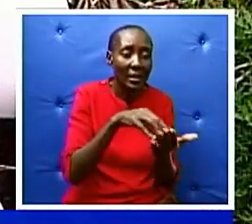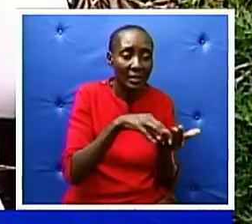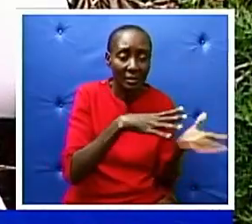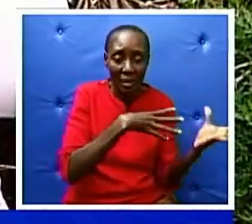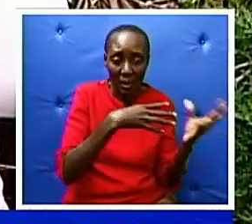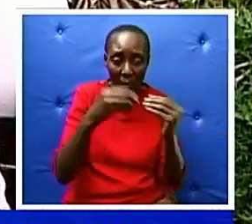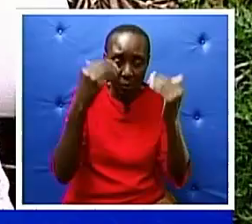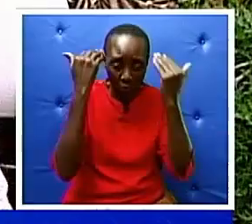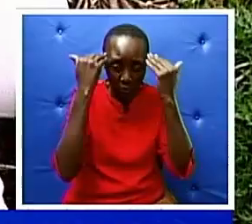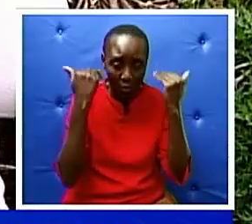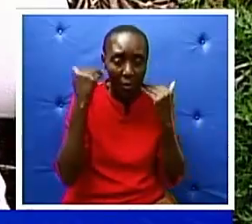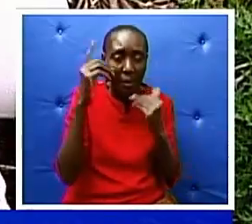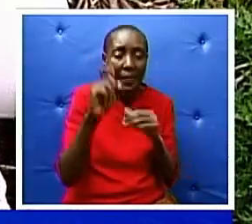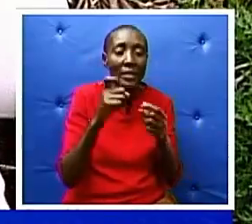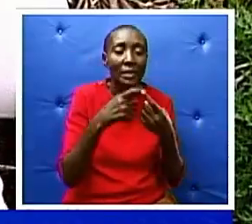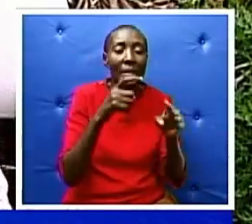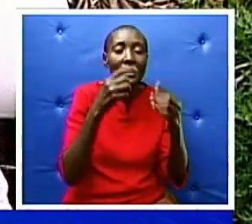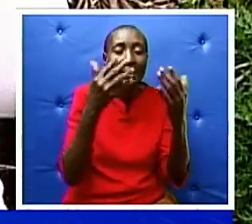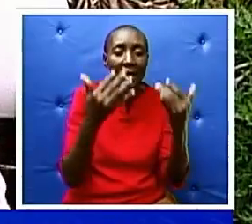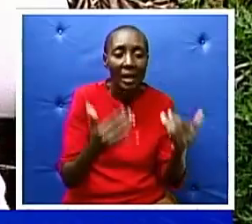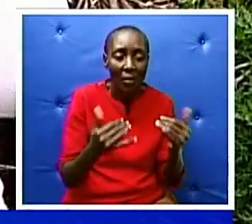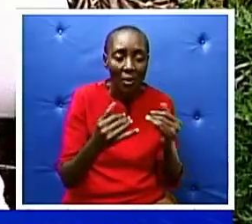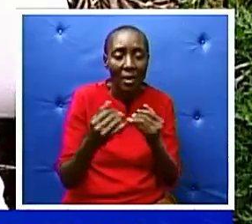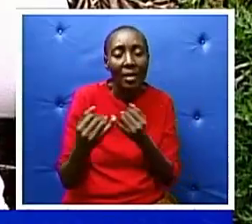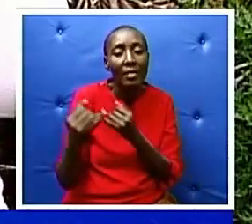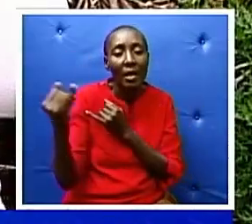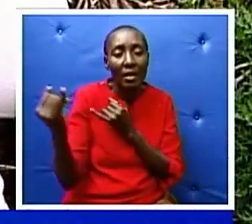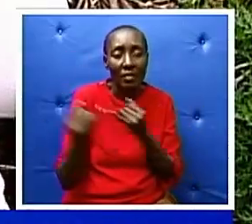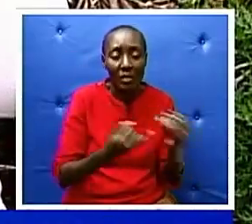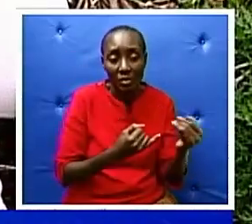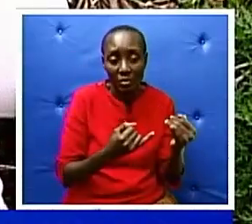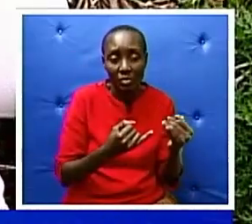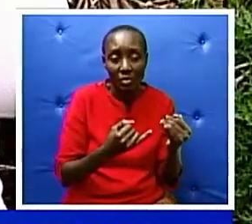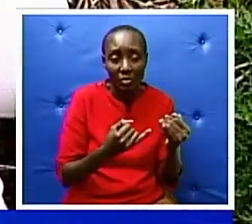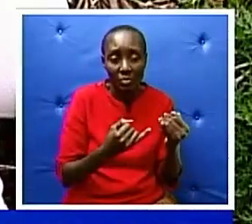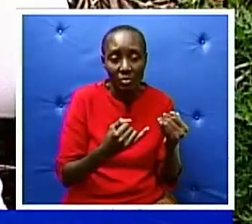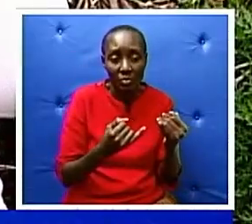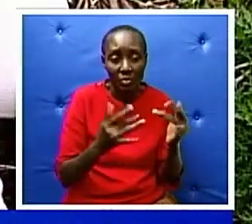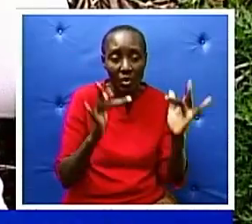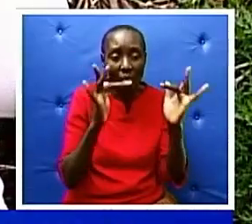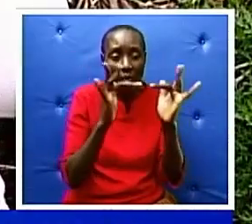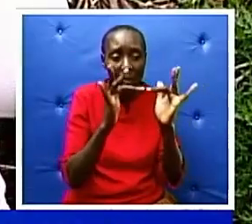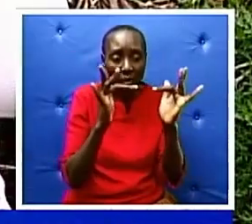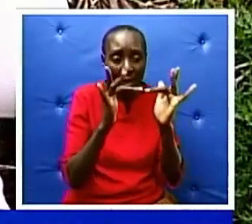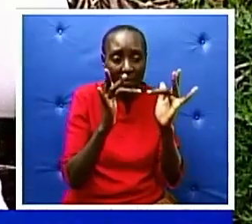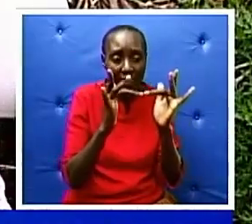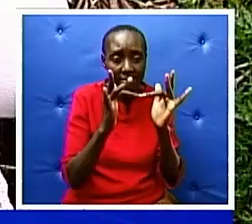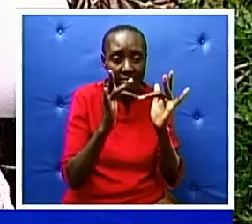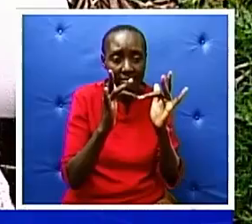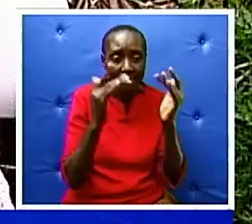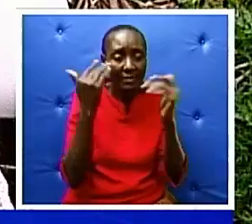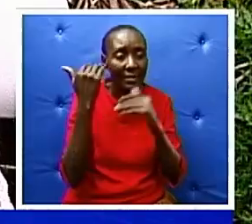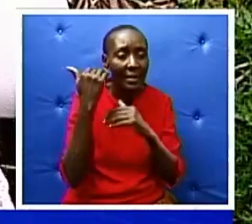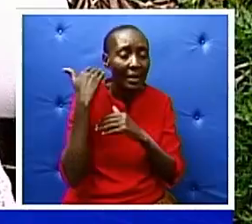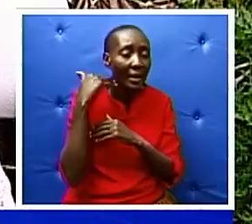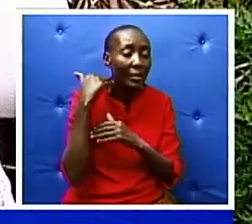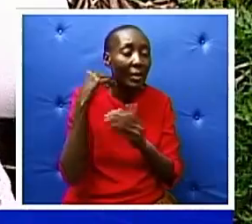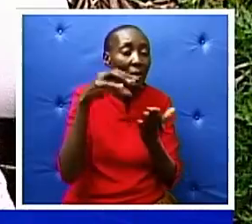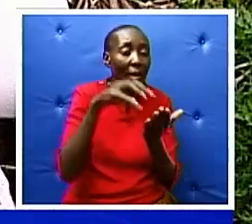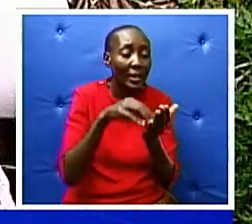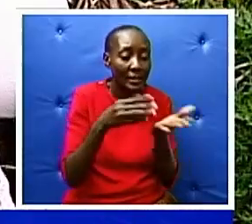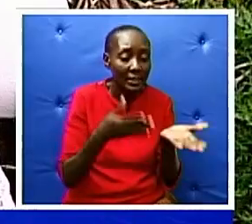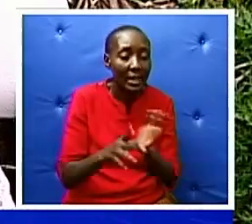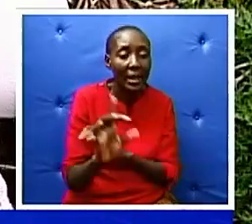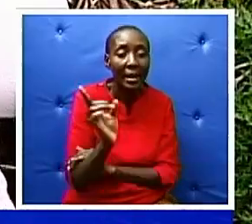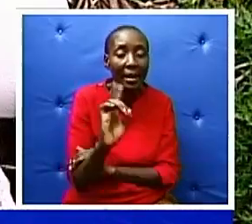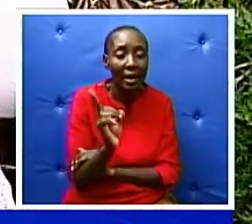physically. Now with the lockdown, they've introduced virtual for criminal cases within Nairobi. Mm-hmm. And it hasn't